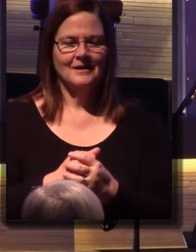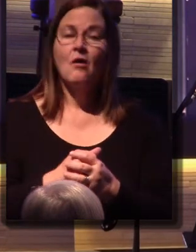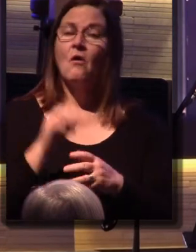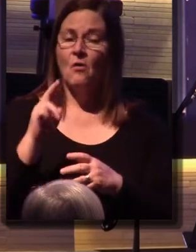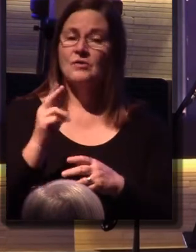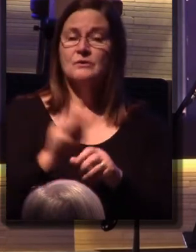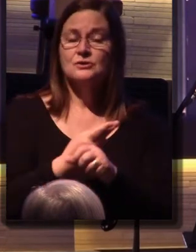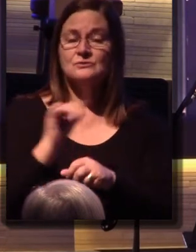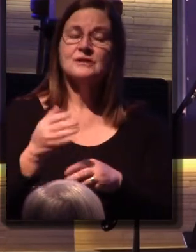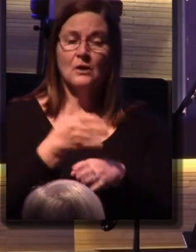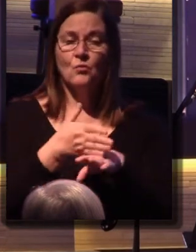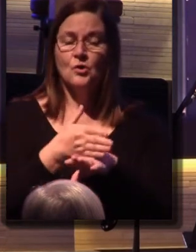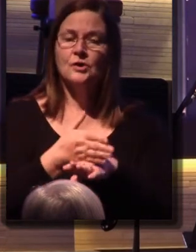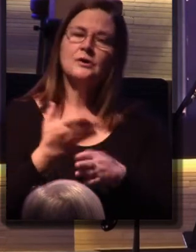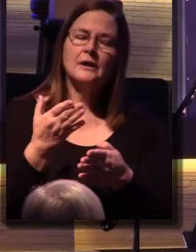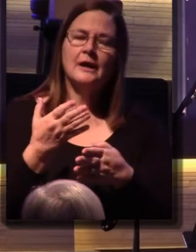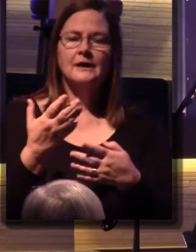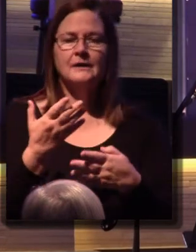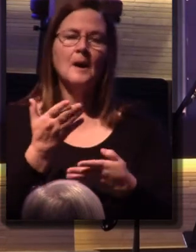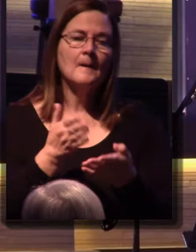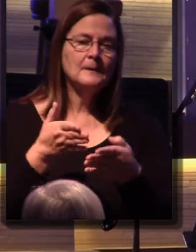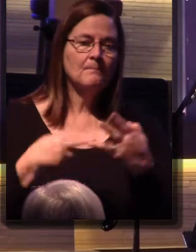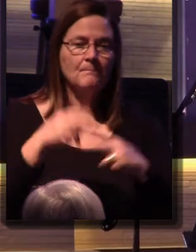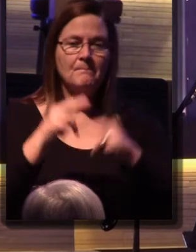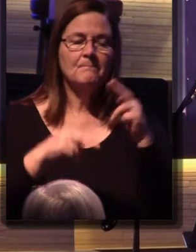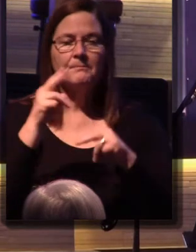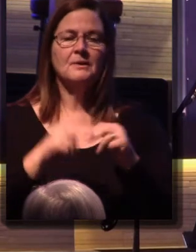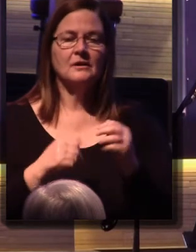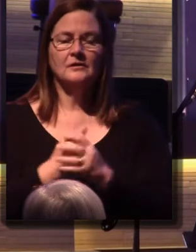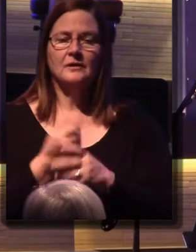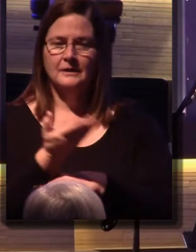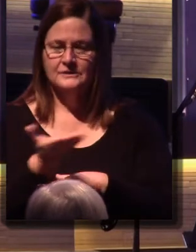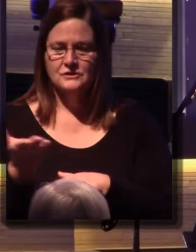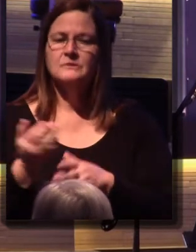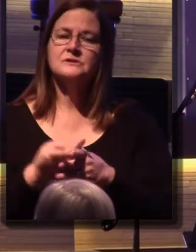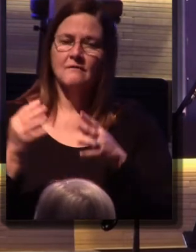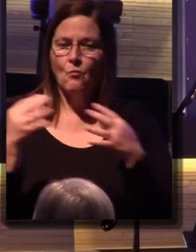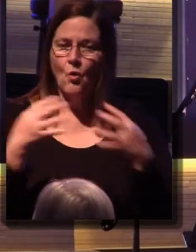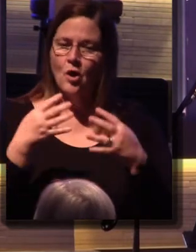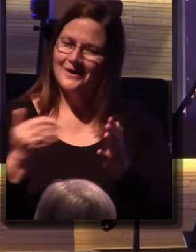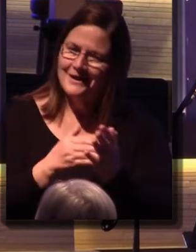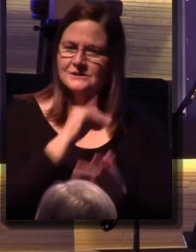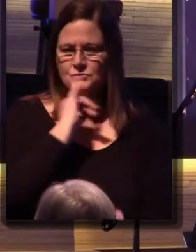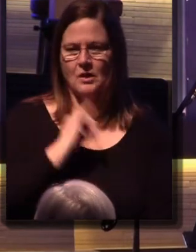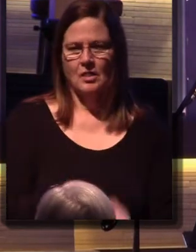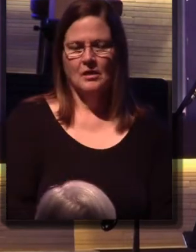temples. Or they would take that same wood and use it to build engines of war to wreak havoc on Israel.